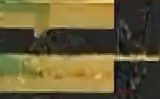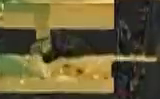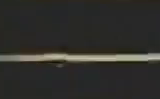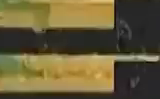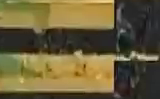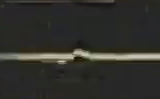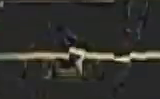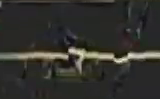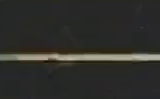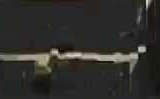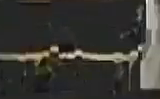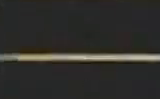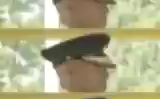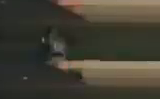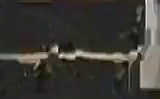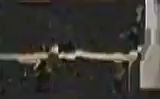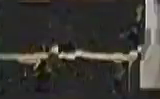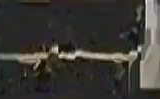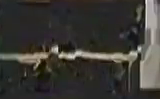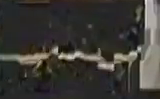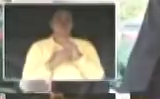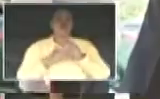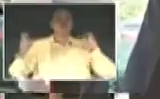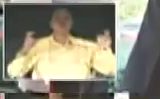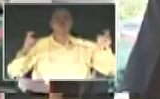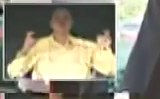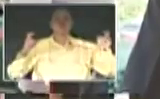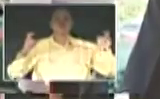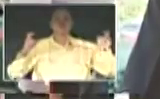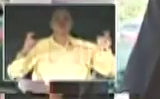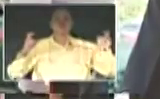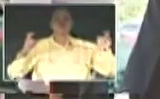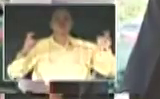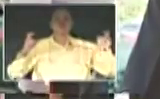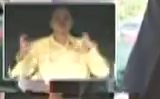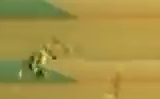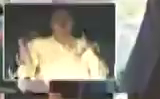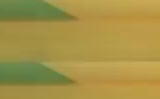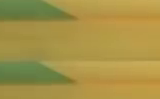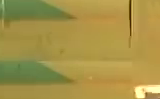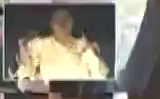also Permanent Secretary in the Ministry of and Environment.